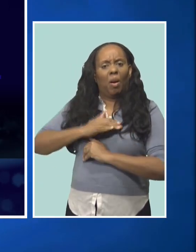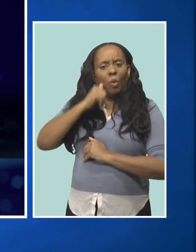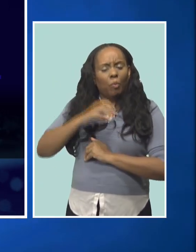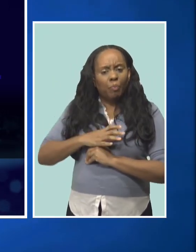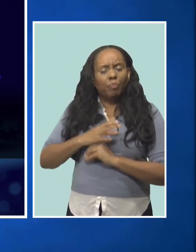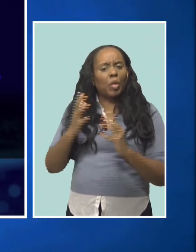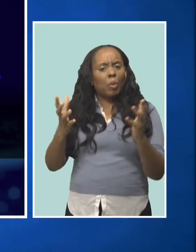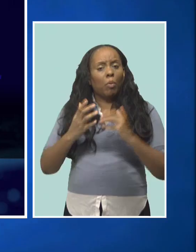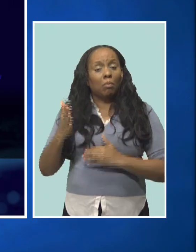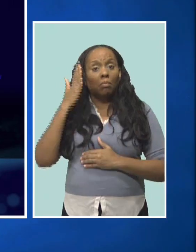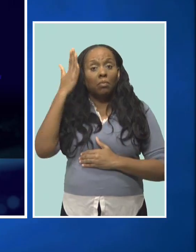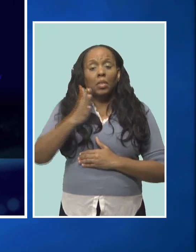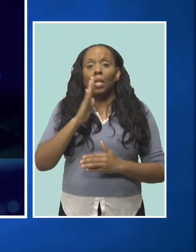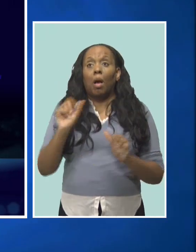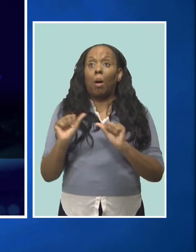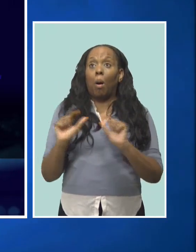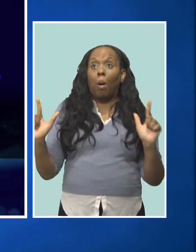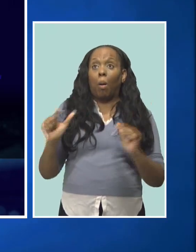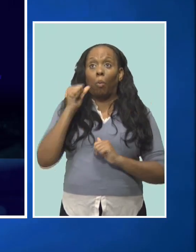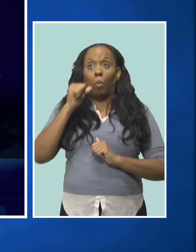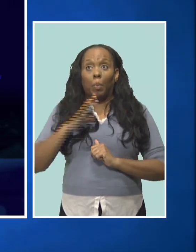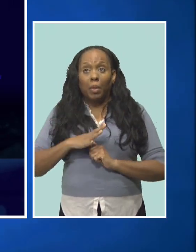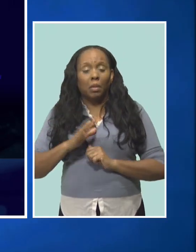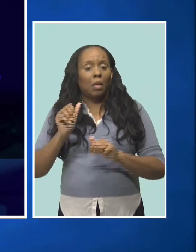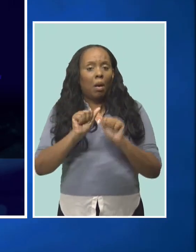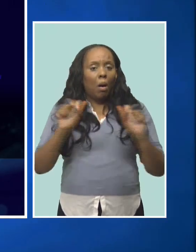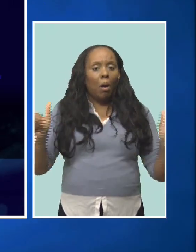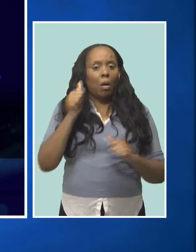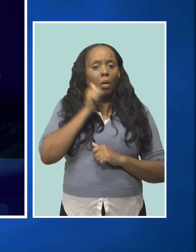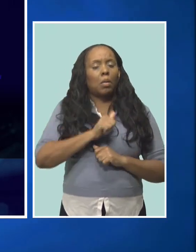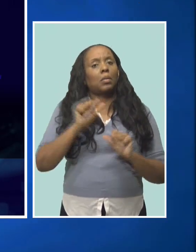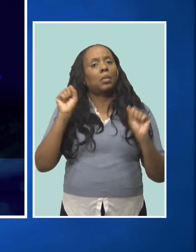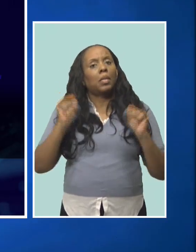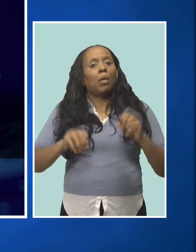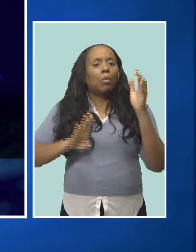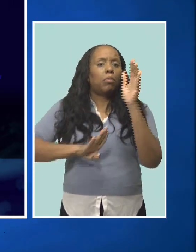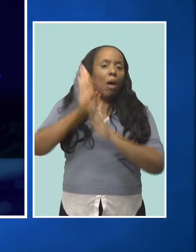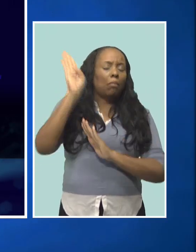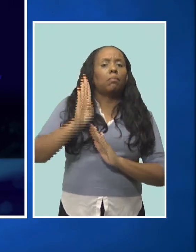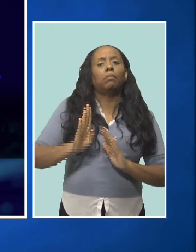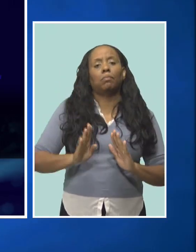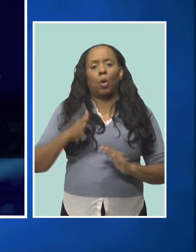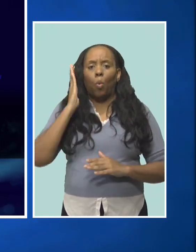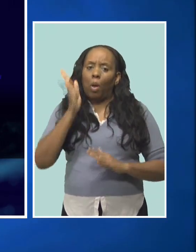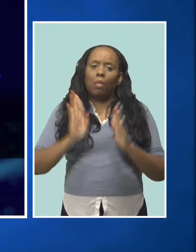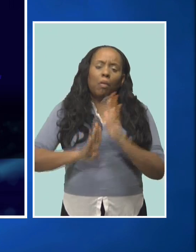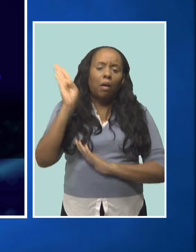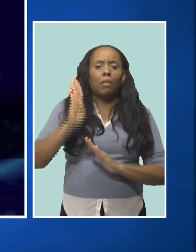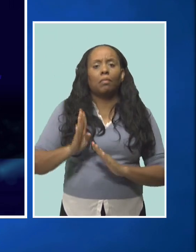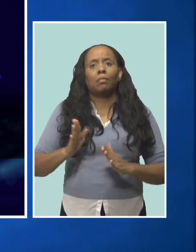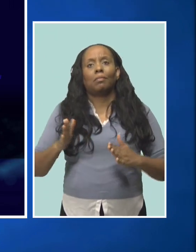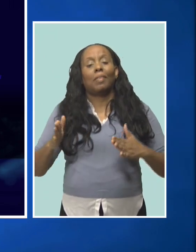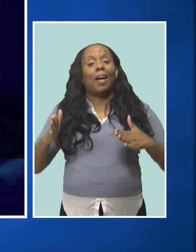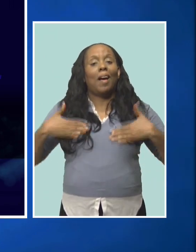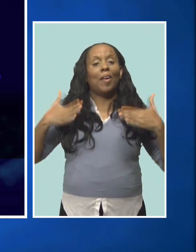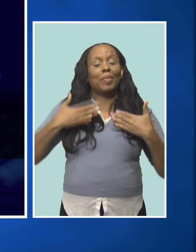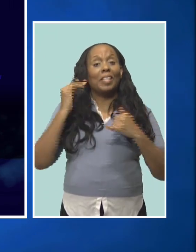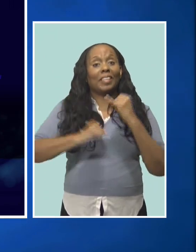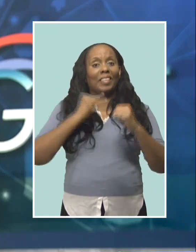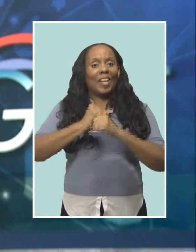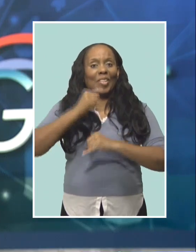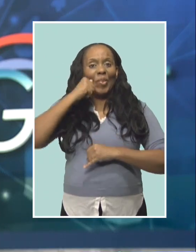a future where all women and girls can thrive, will thrive. Happy International Women's